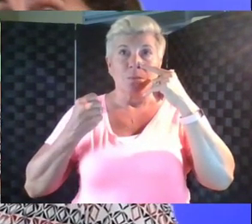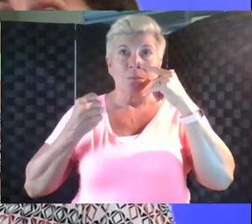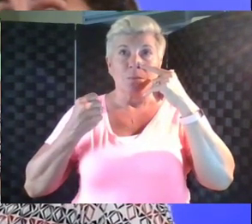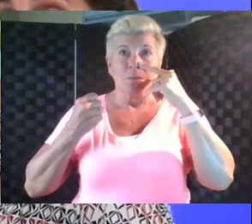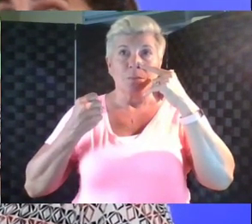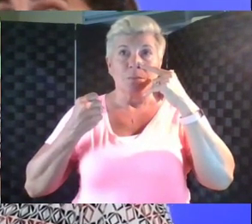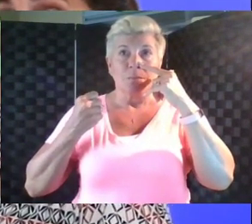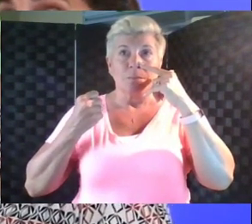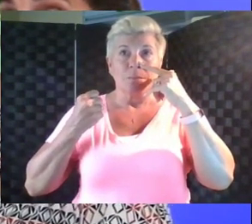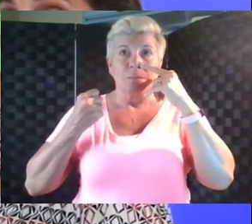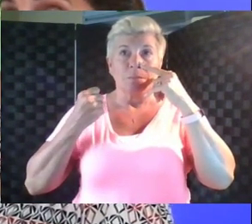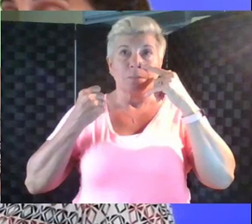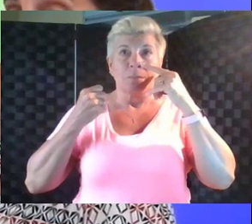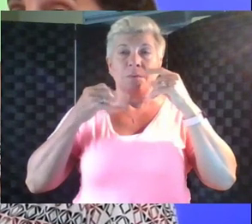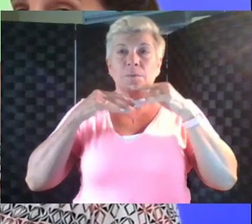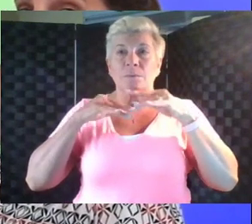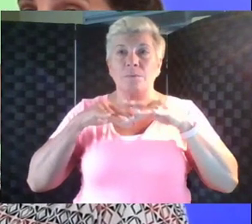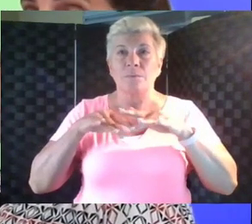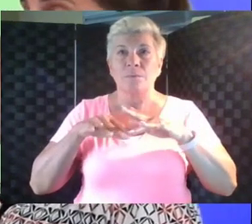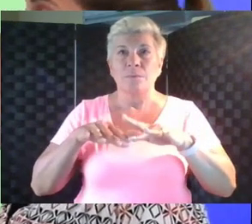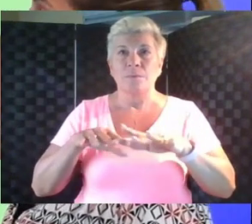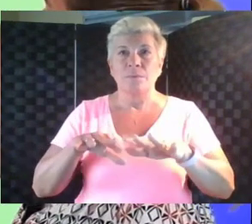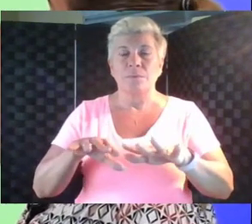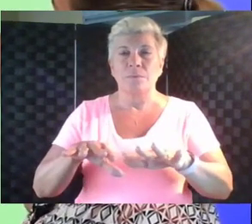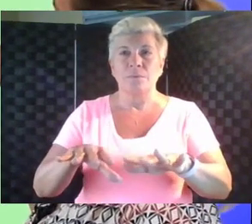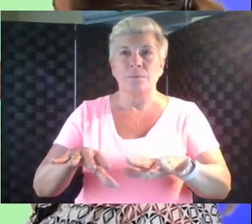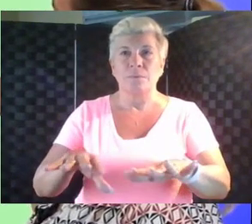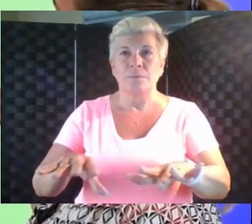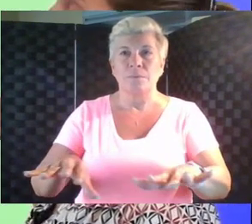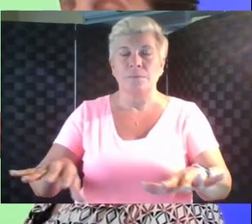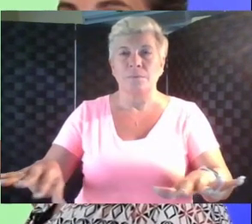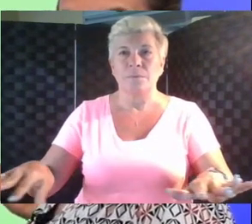Hold it at the top. And let it out.